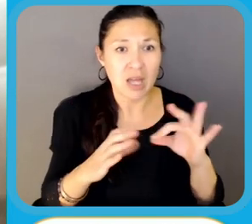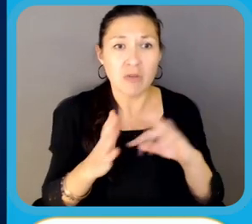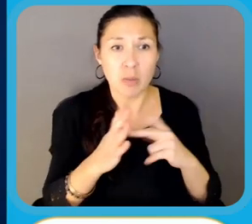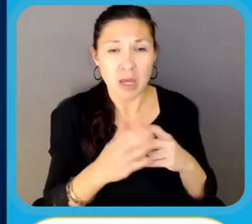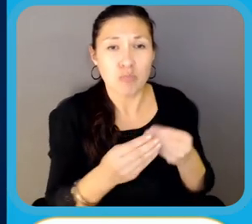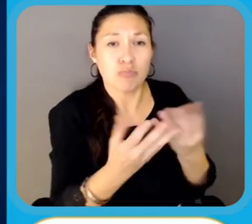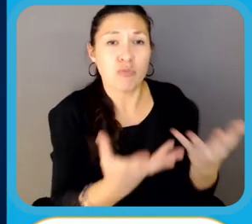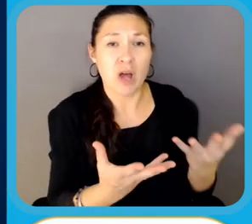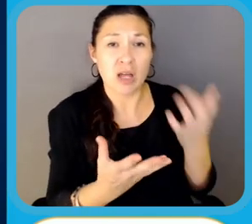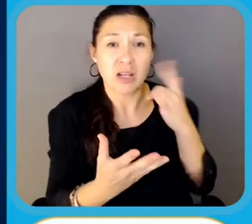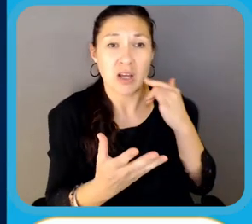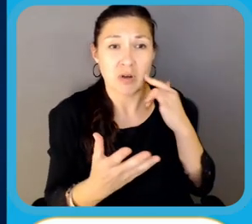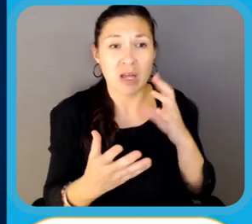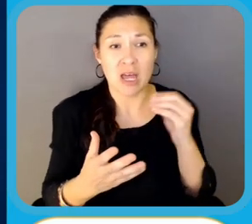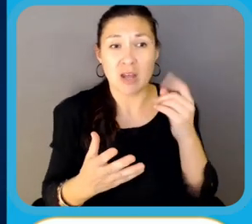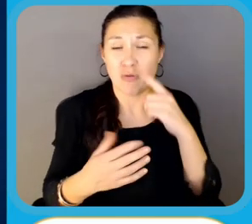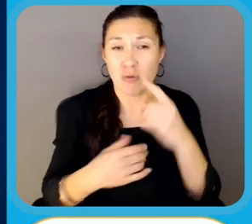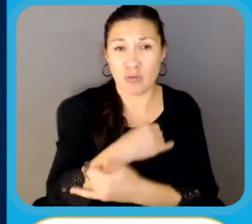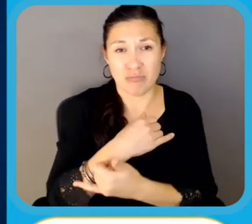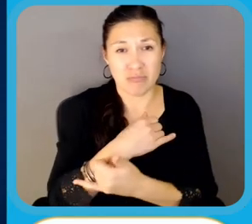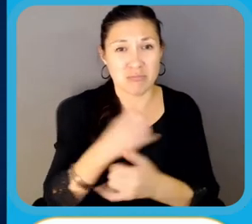the country.